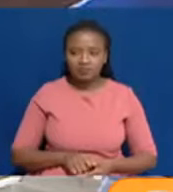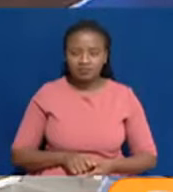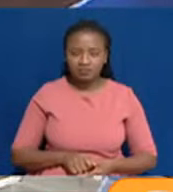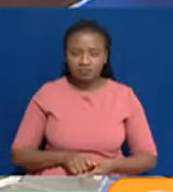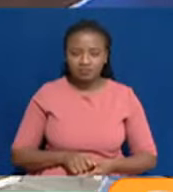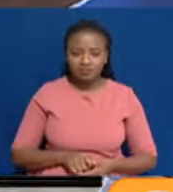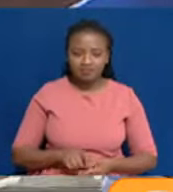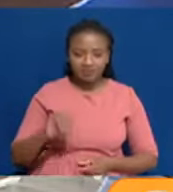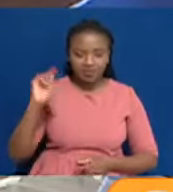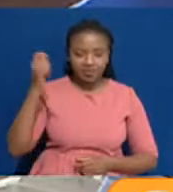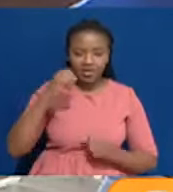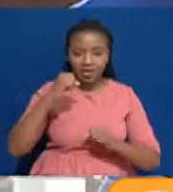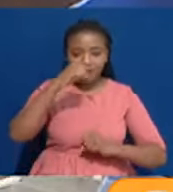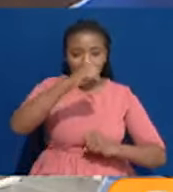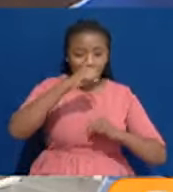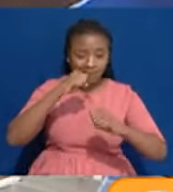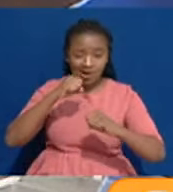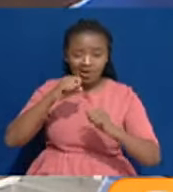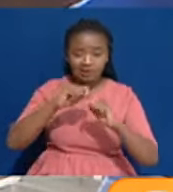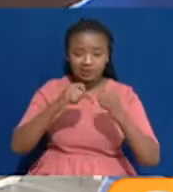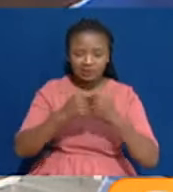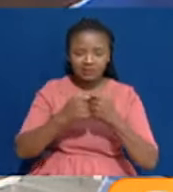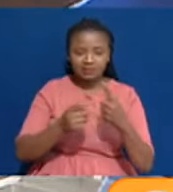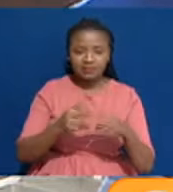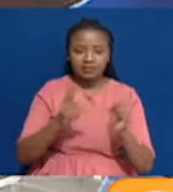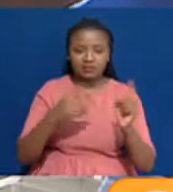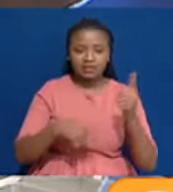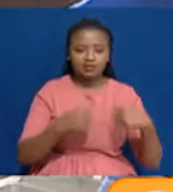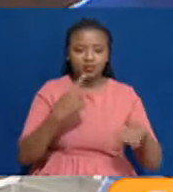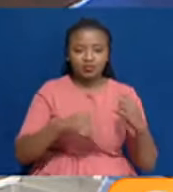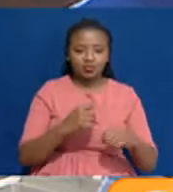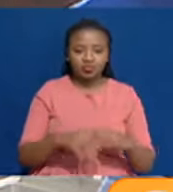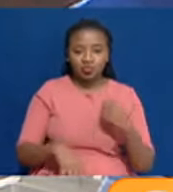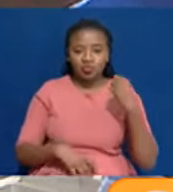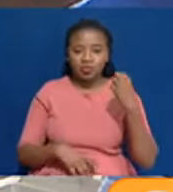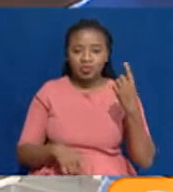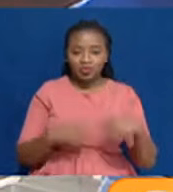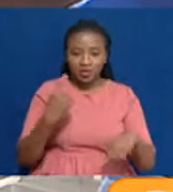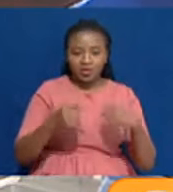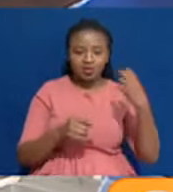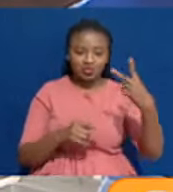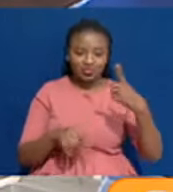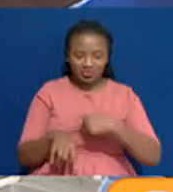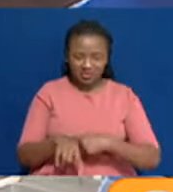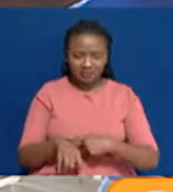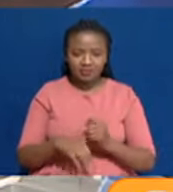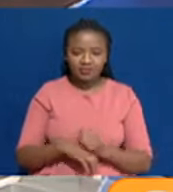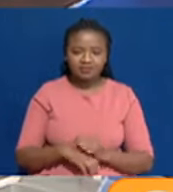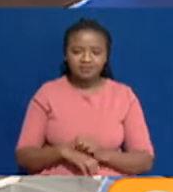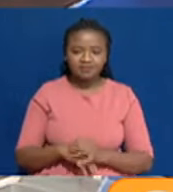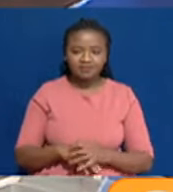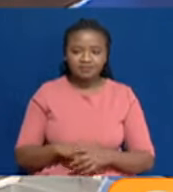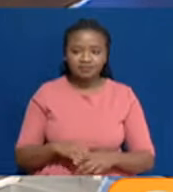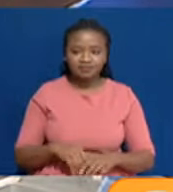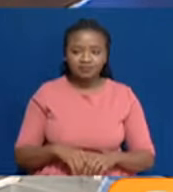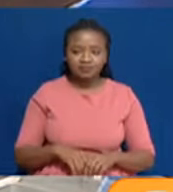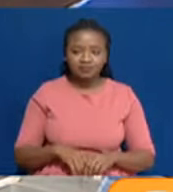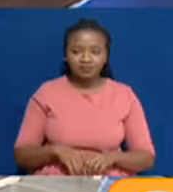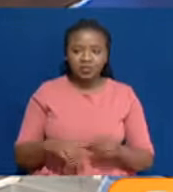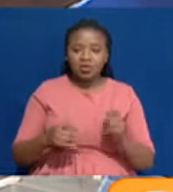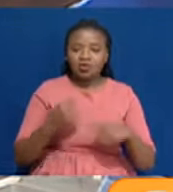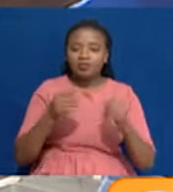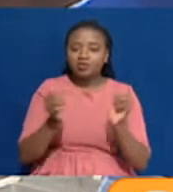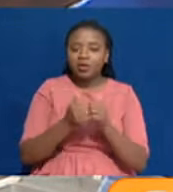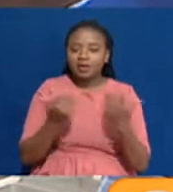The Kenya boxing team Heat Squad started the Africa Boxing Championships with two wins on the opening night of competition in Younde, that's in Cameroon, on